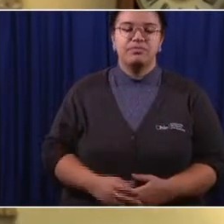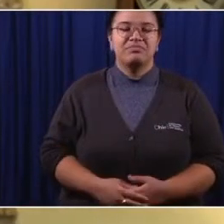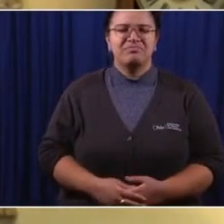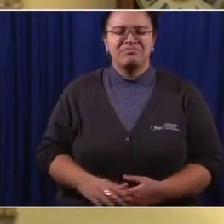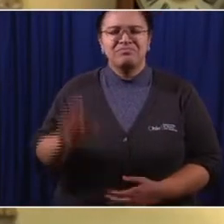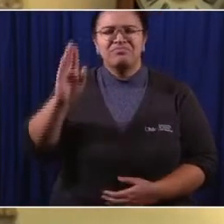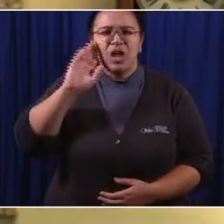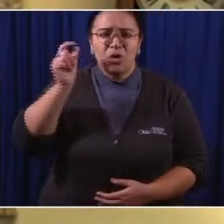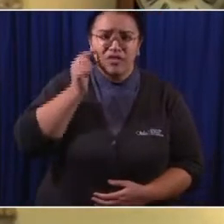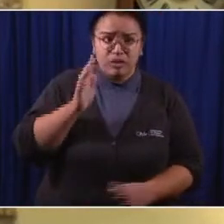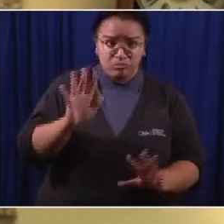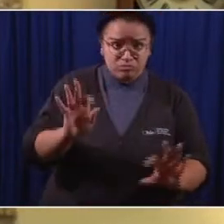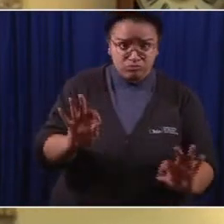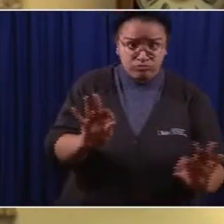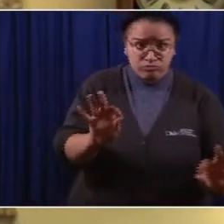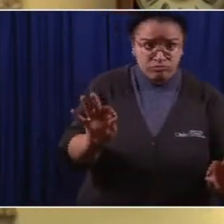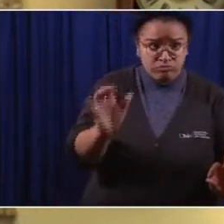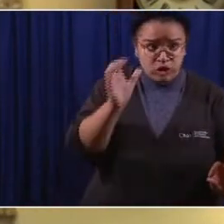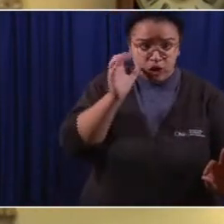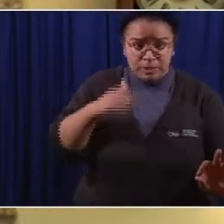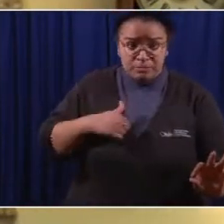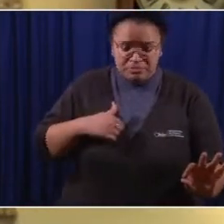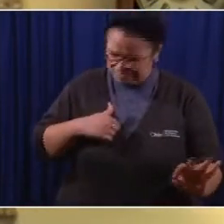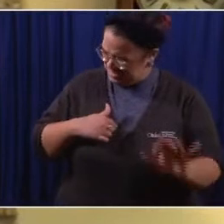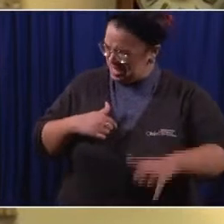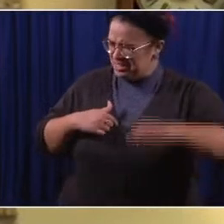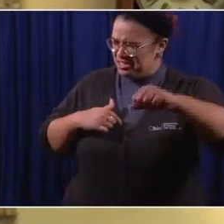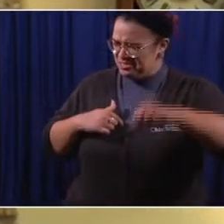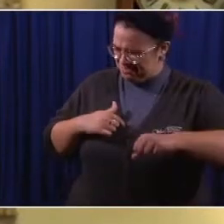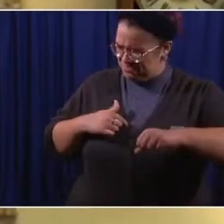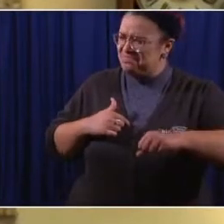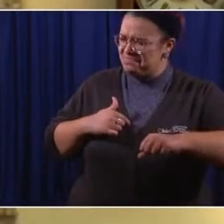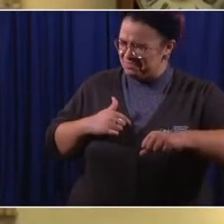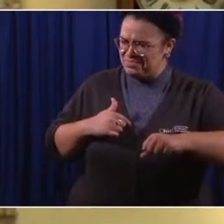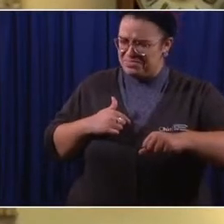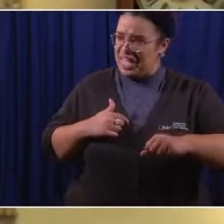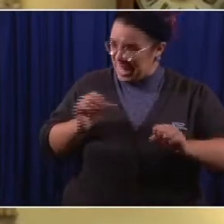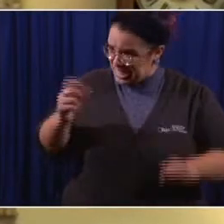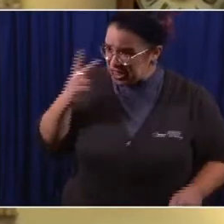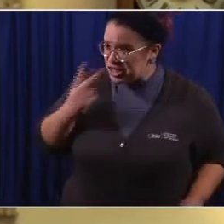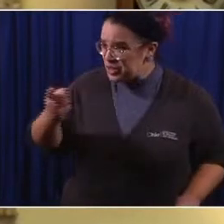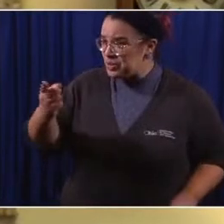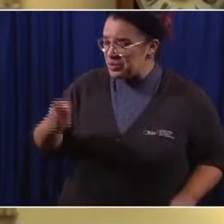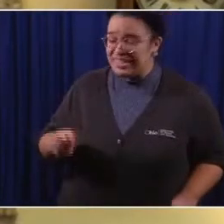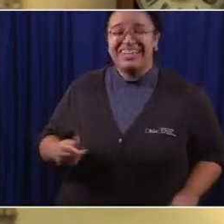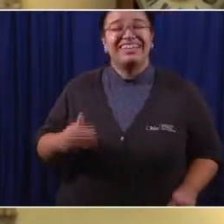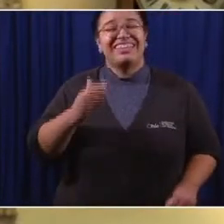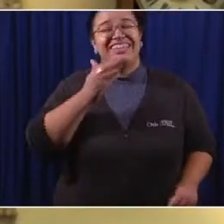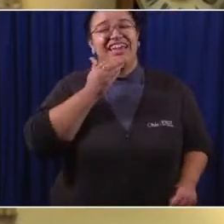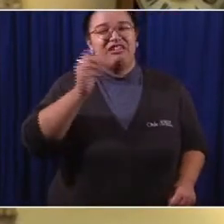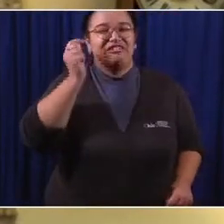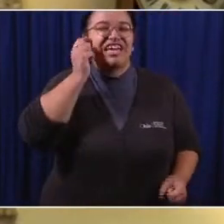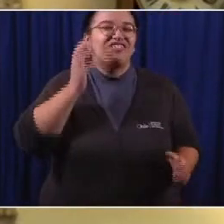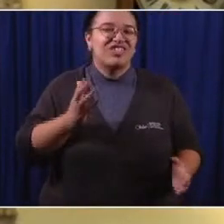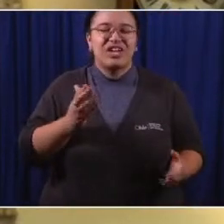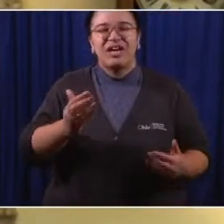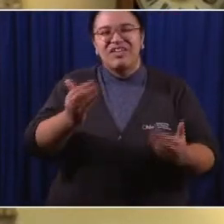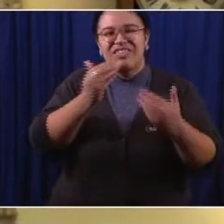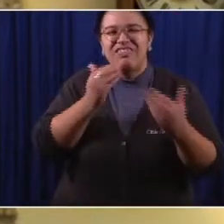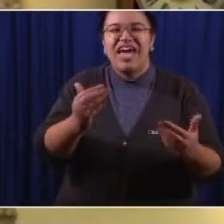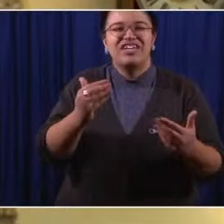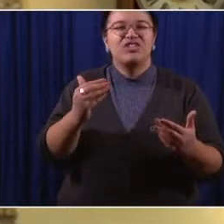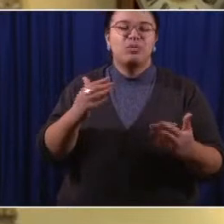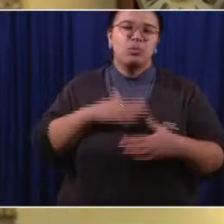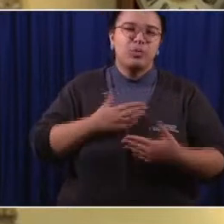Hello, Governor, can you hear me? I can Hello. hear you. I can Thank see you, you Governor. too. Thank you. Yeah, thank you. Thank you for doing this,